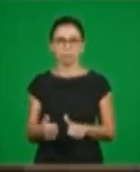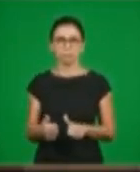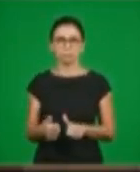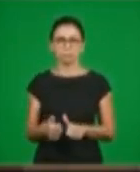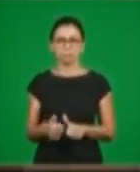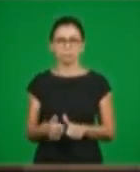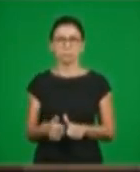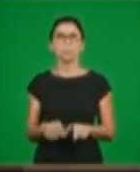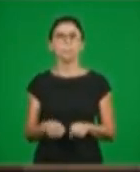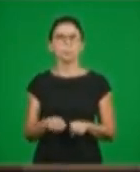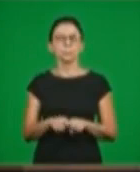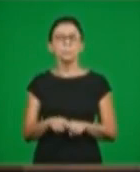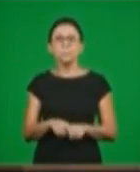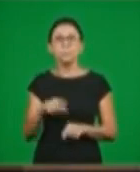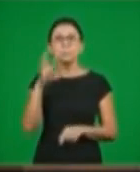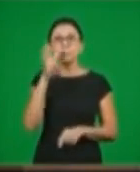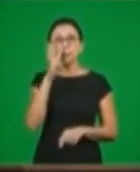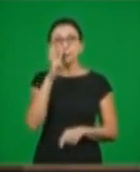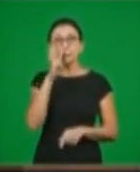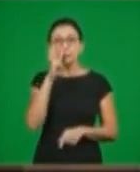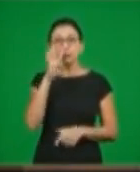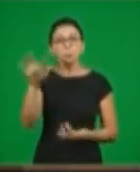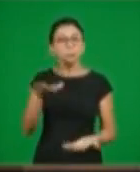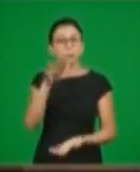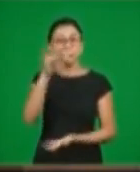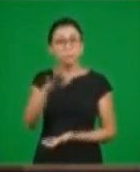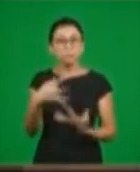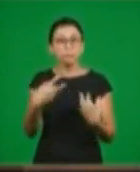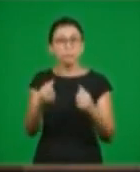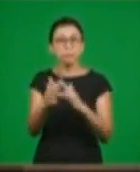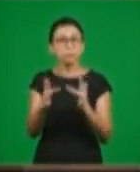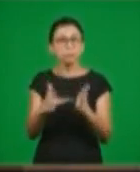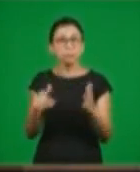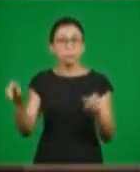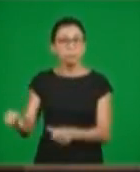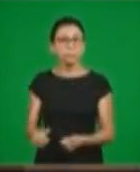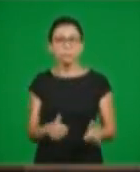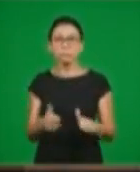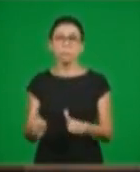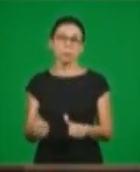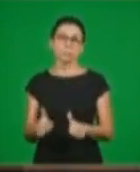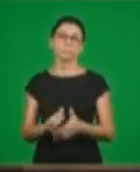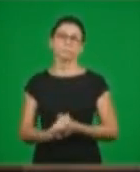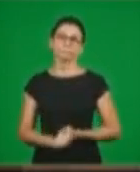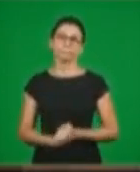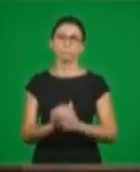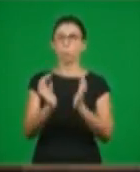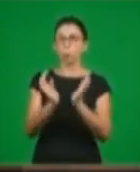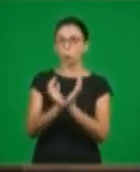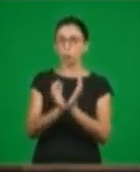36 people. 18 of them, they accepted the Lord through the satellite.